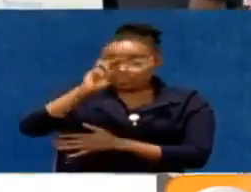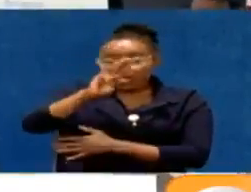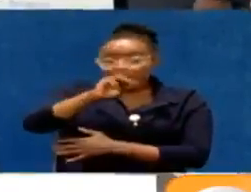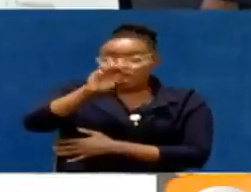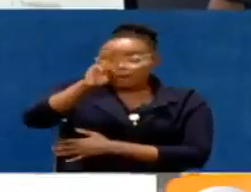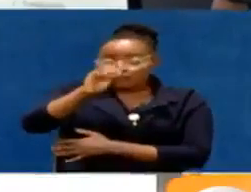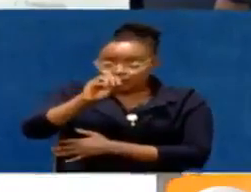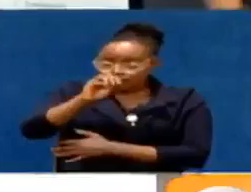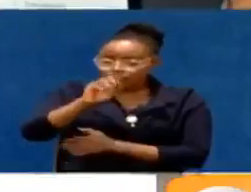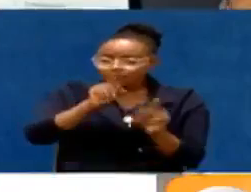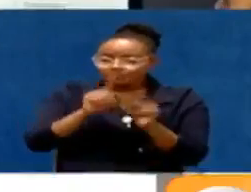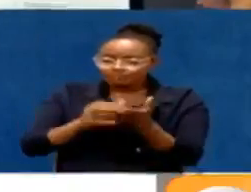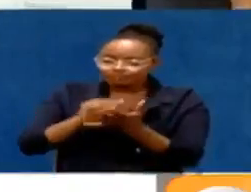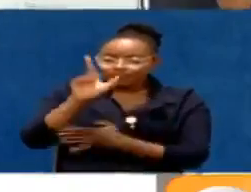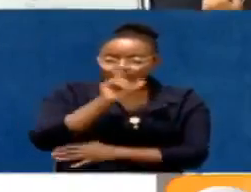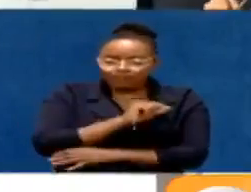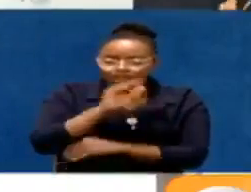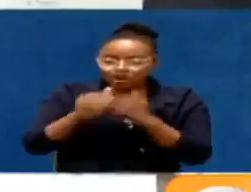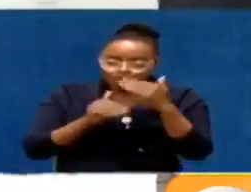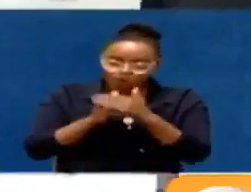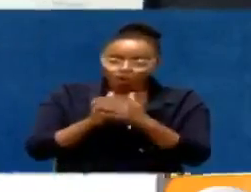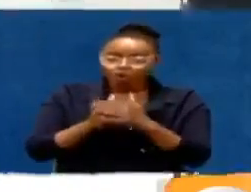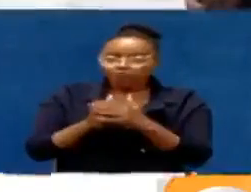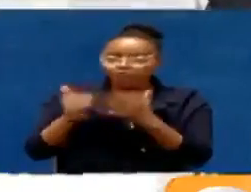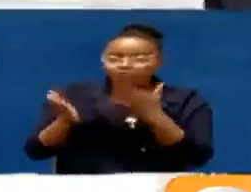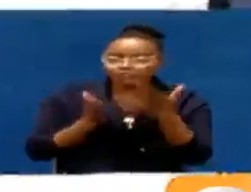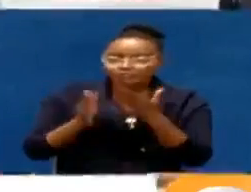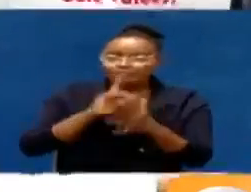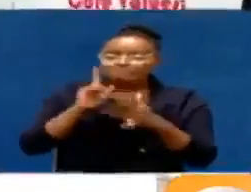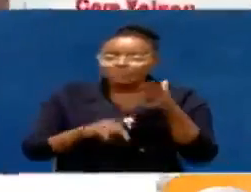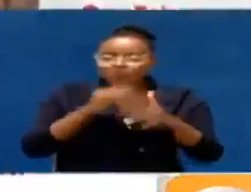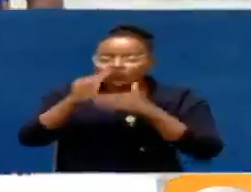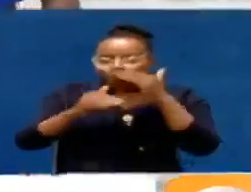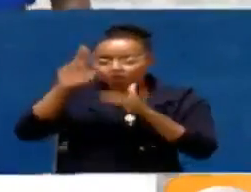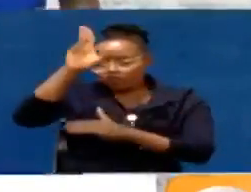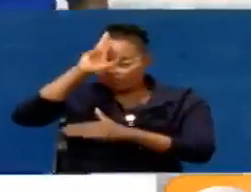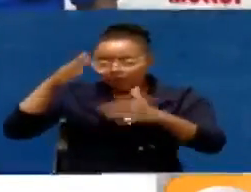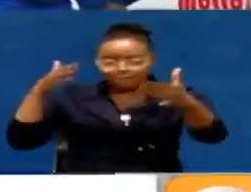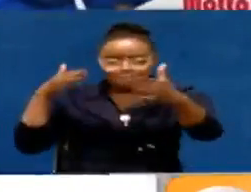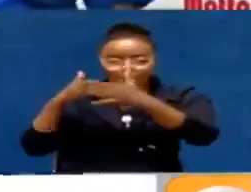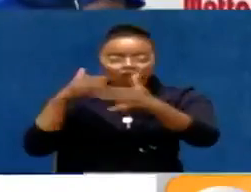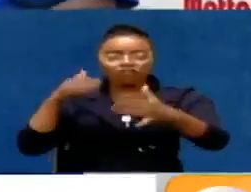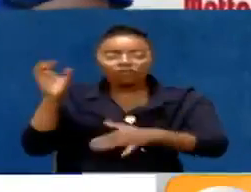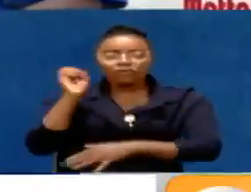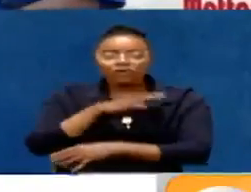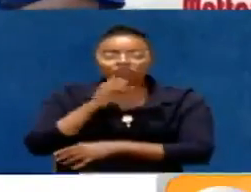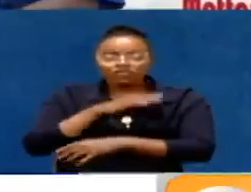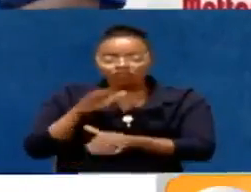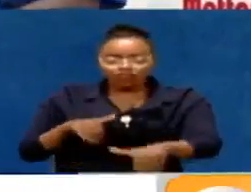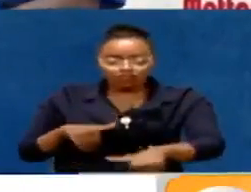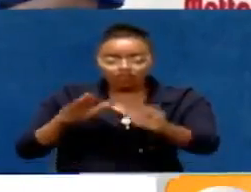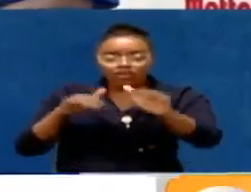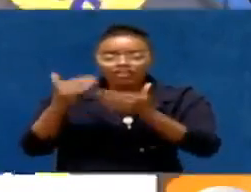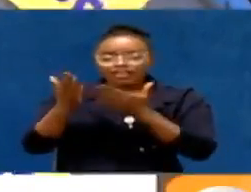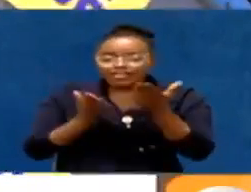all employees attached to the Utumishi kwa Wote service indicated that all officers were banned from complaining regarding the service